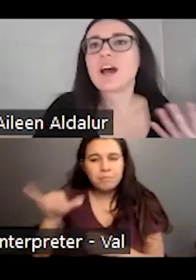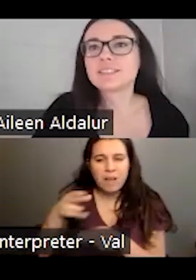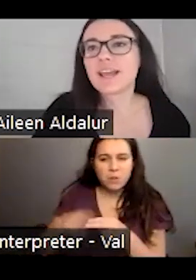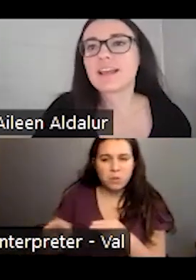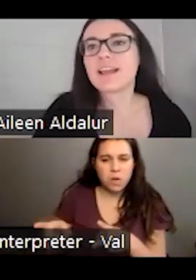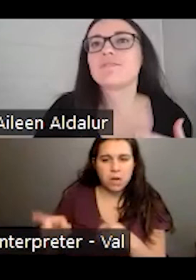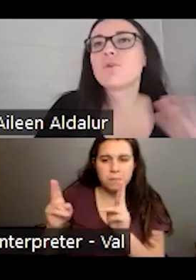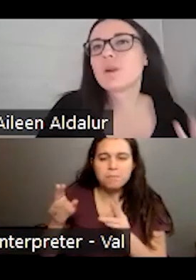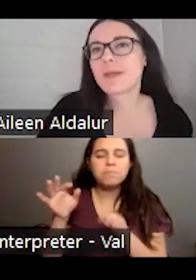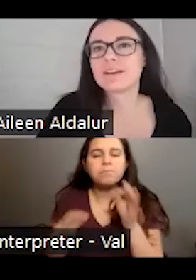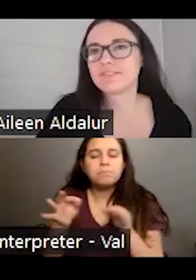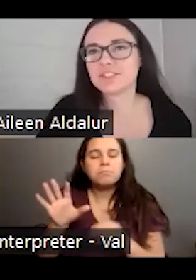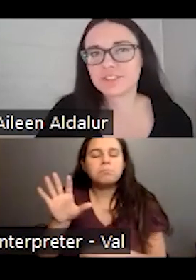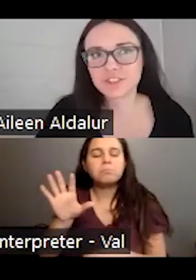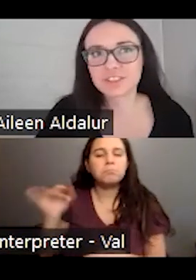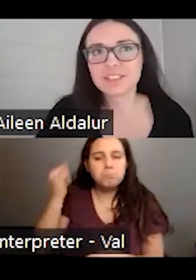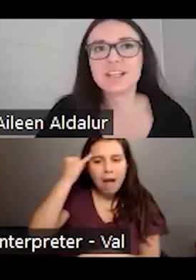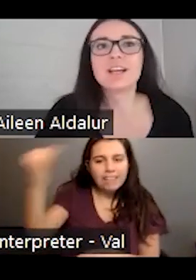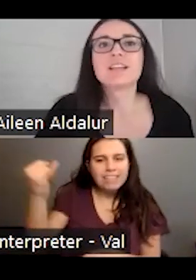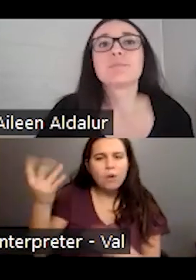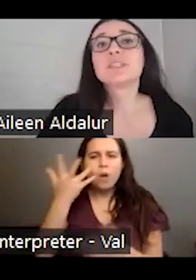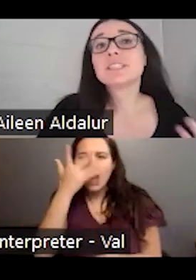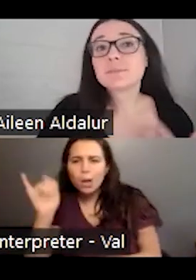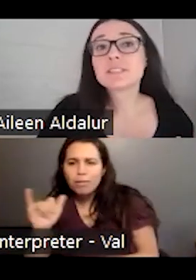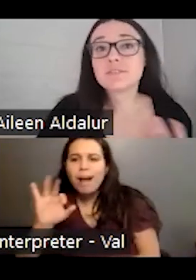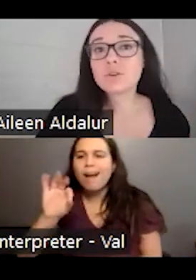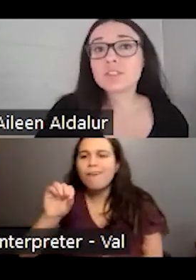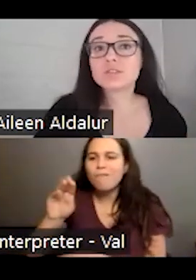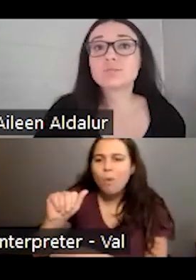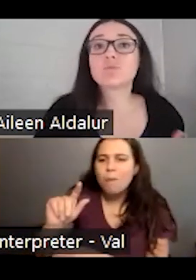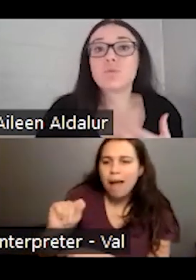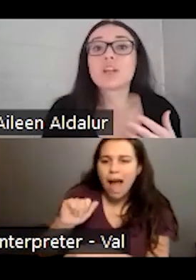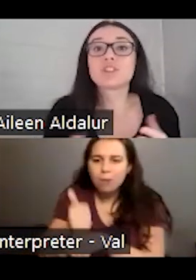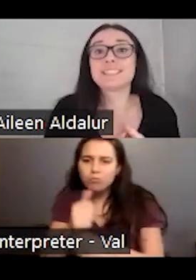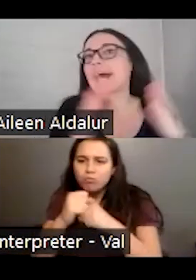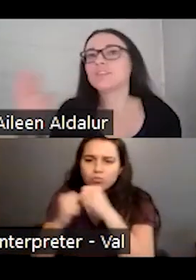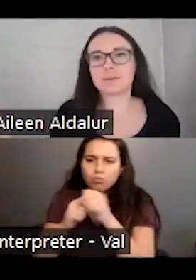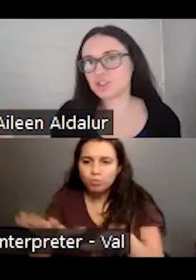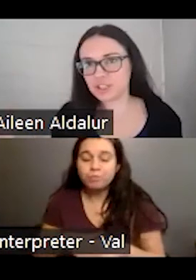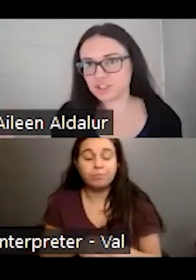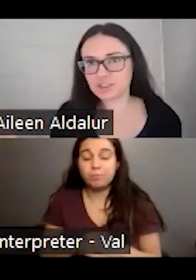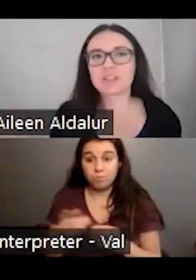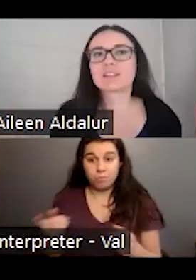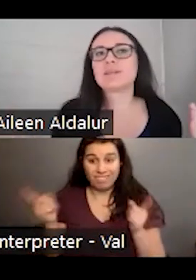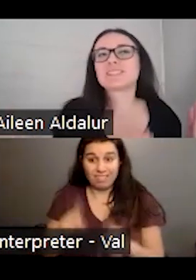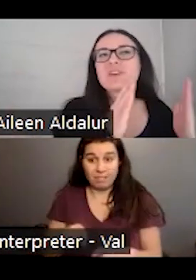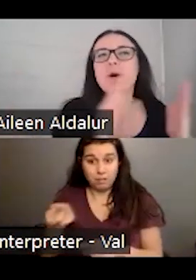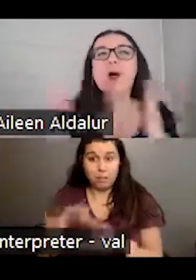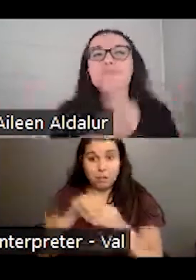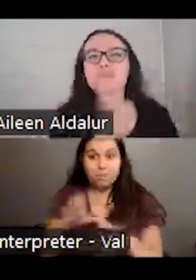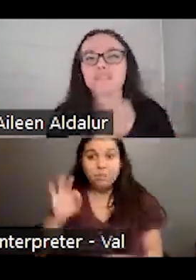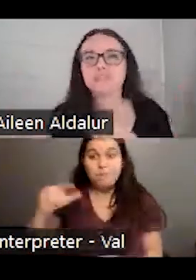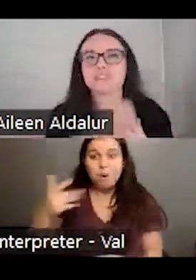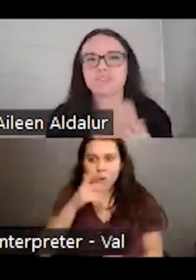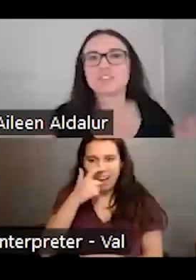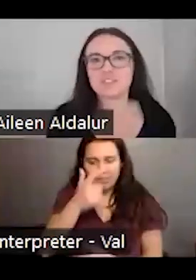of the content and format of the intervention. The participants in the focus groups will watch the entire demonstration with clips from